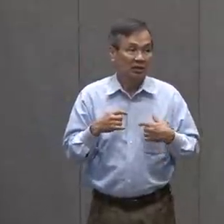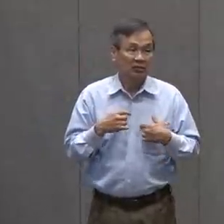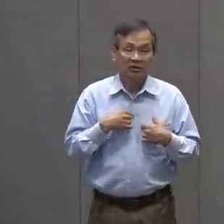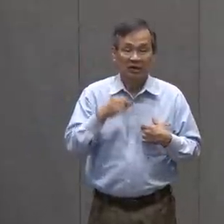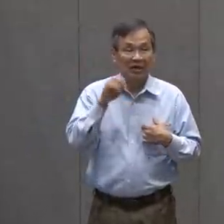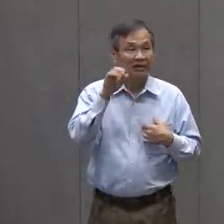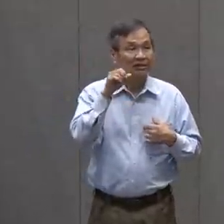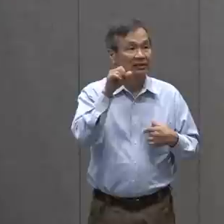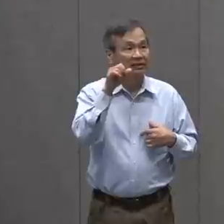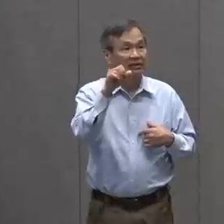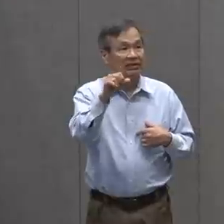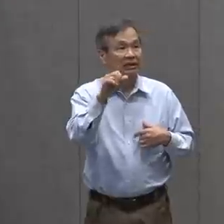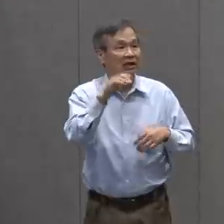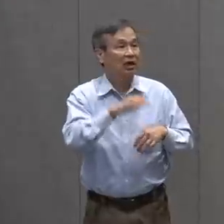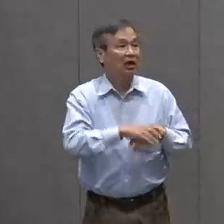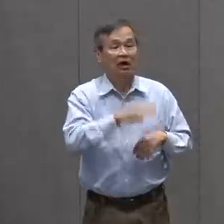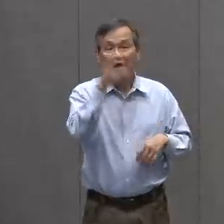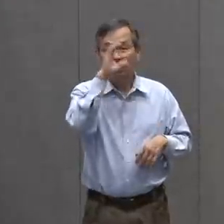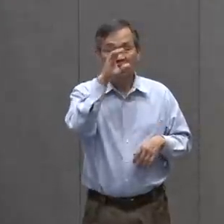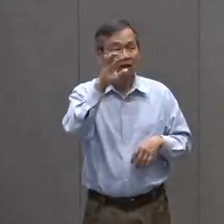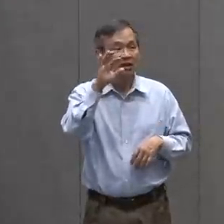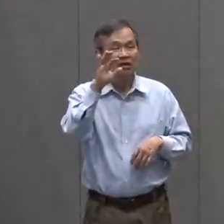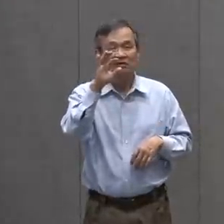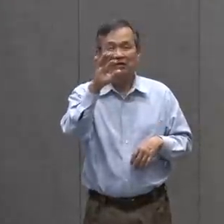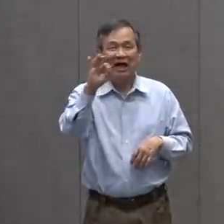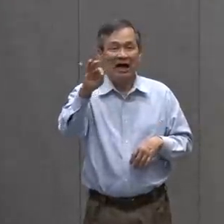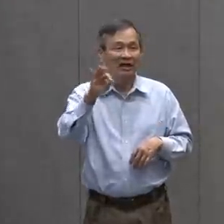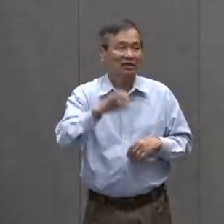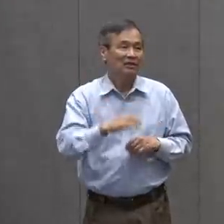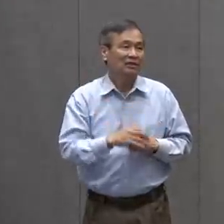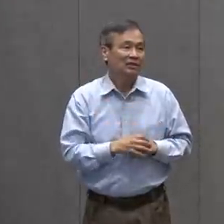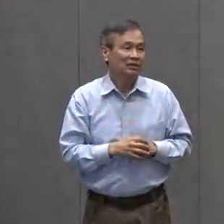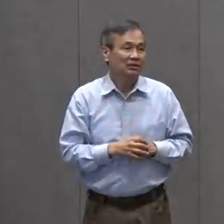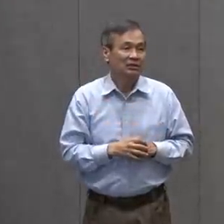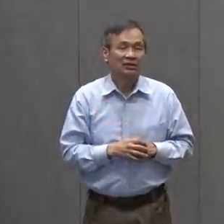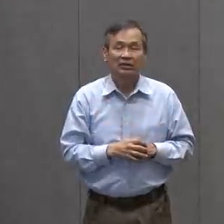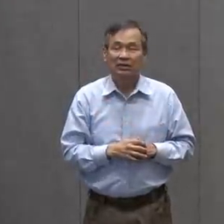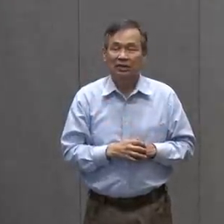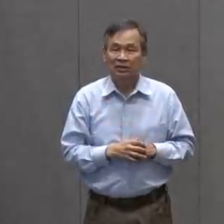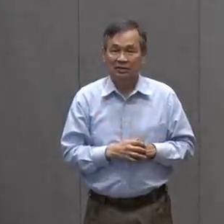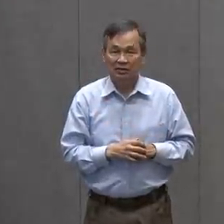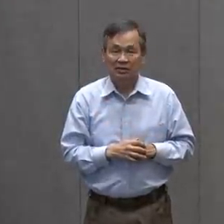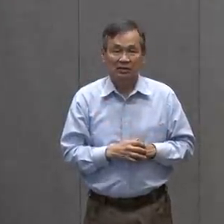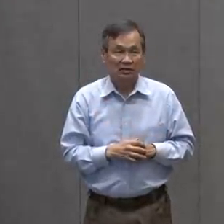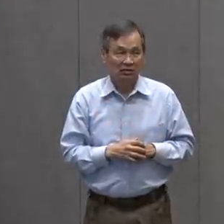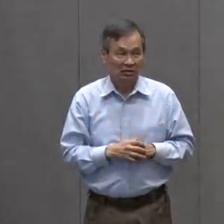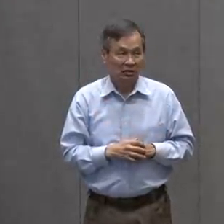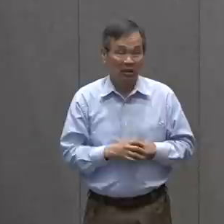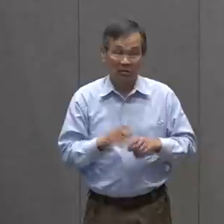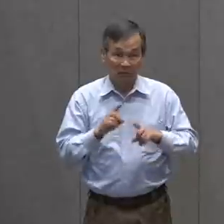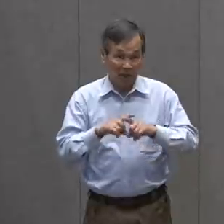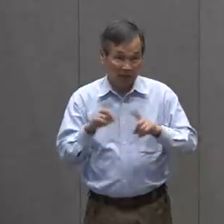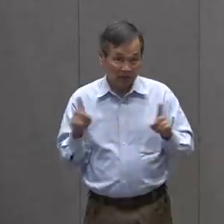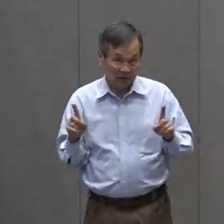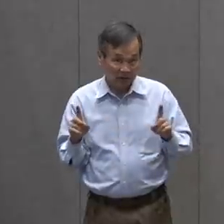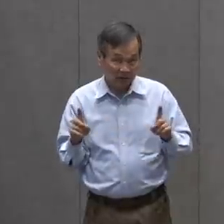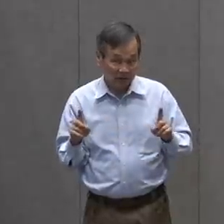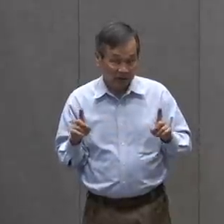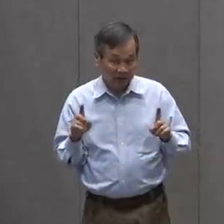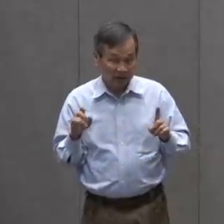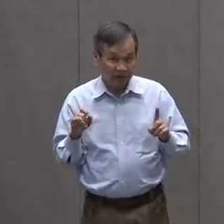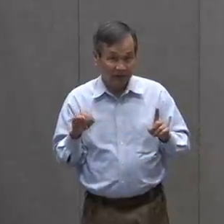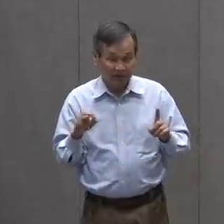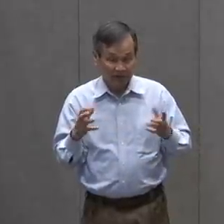sticky on that 9. This is just the example. So I would put that sticky again on that 9. But if I